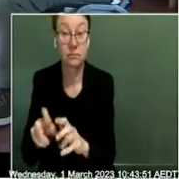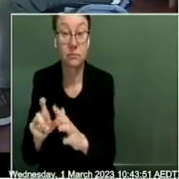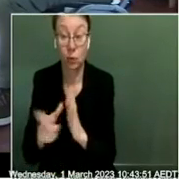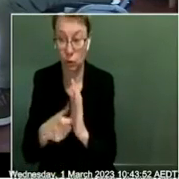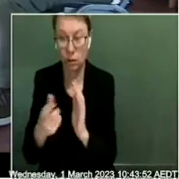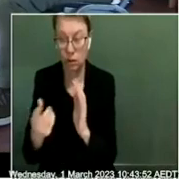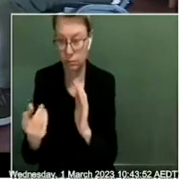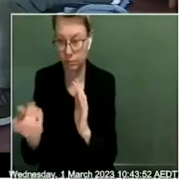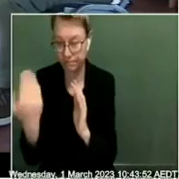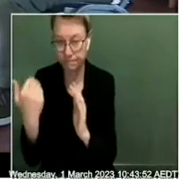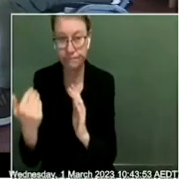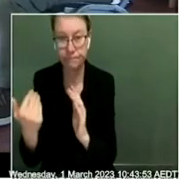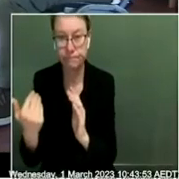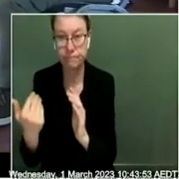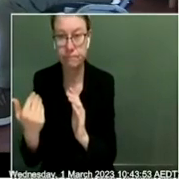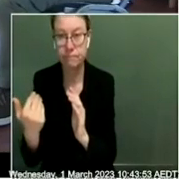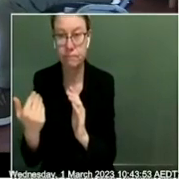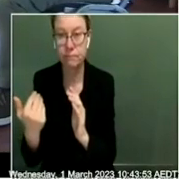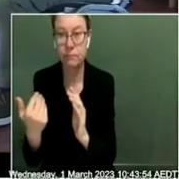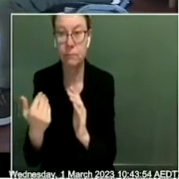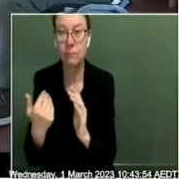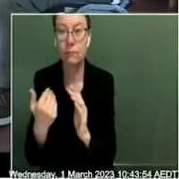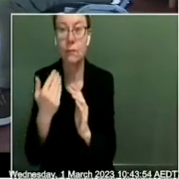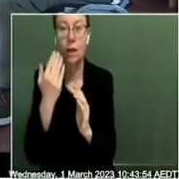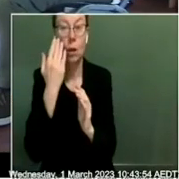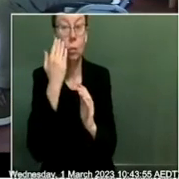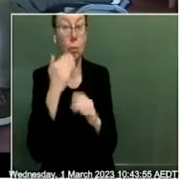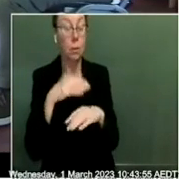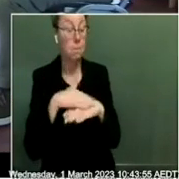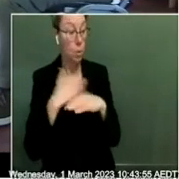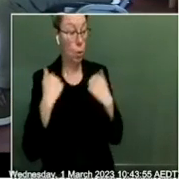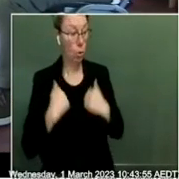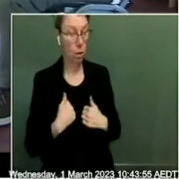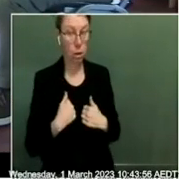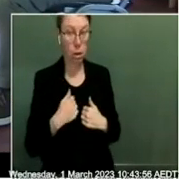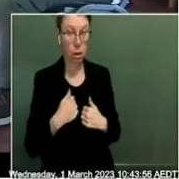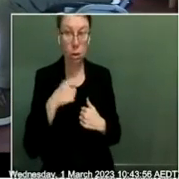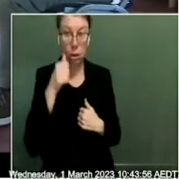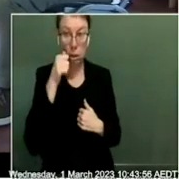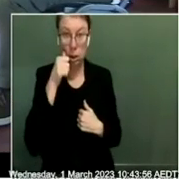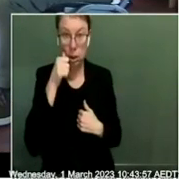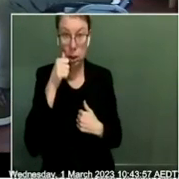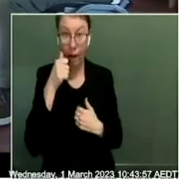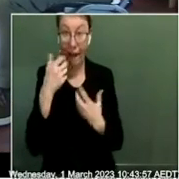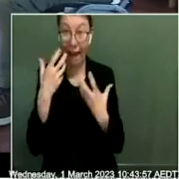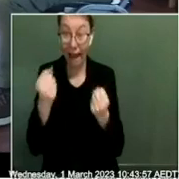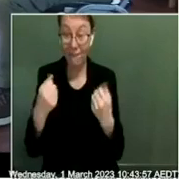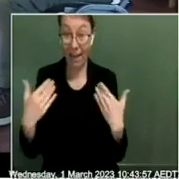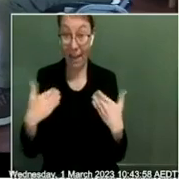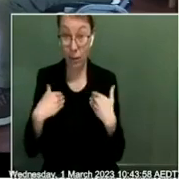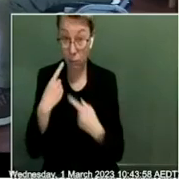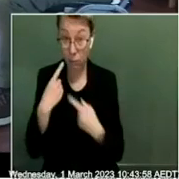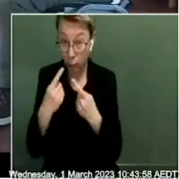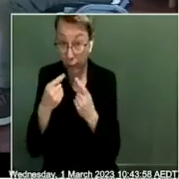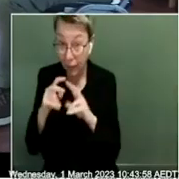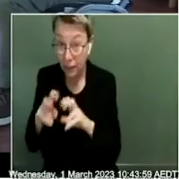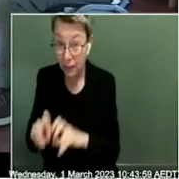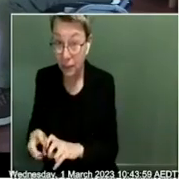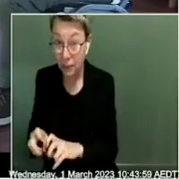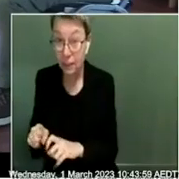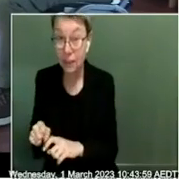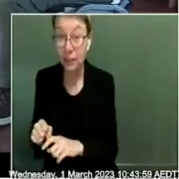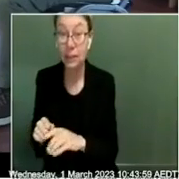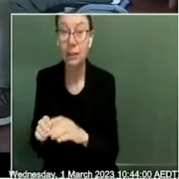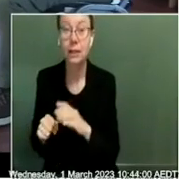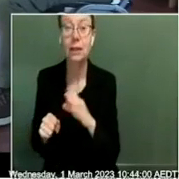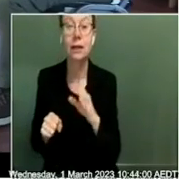if there's any record, health records on anything. Yeah. Well, they mightn't be health. They'll be called welfare. They'll be called something